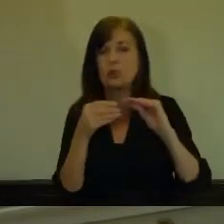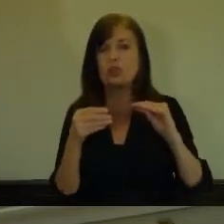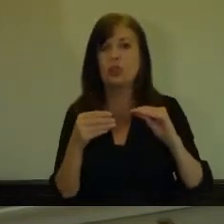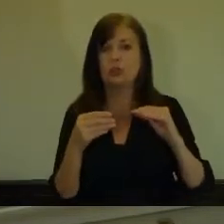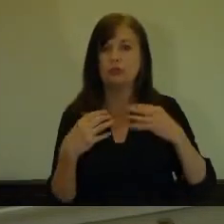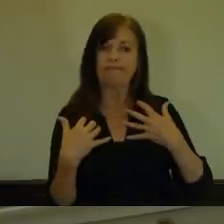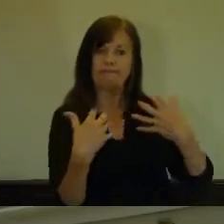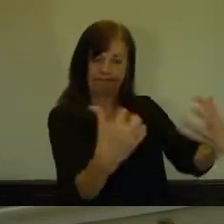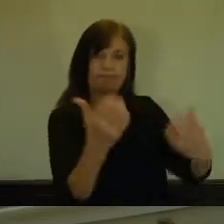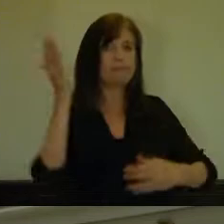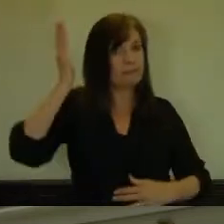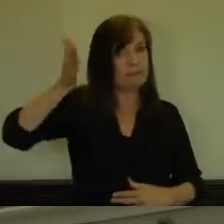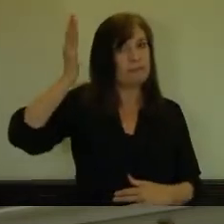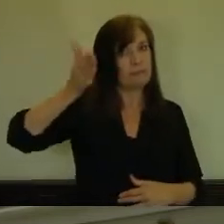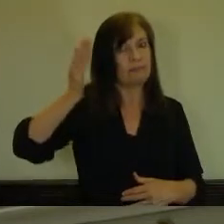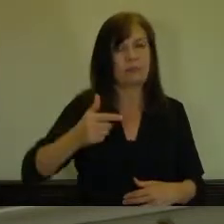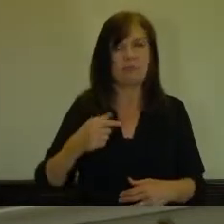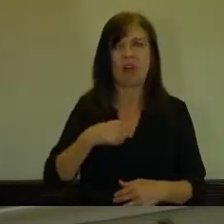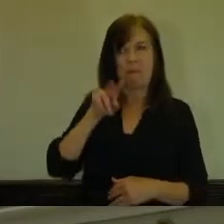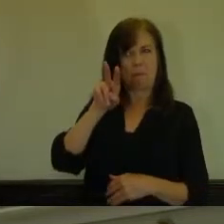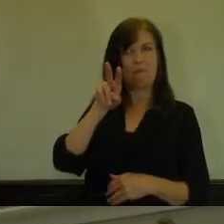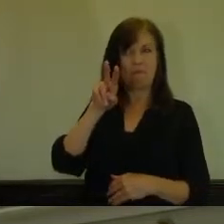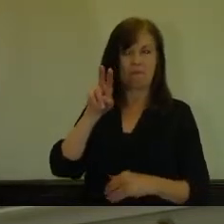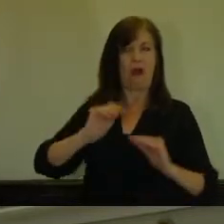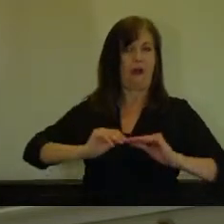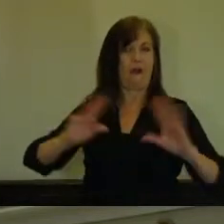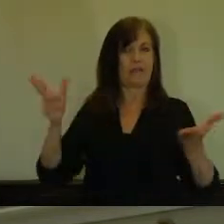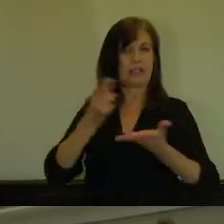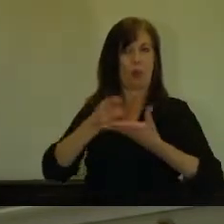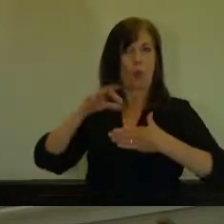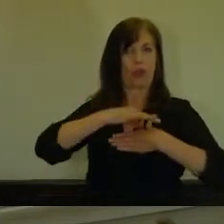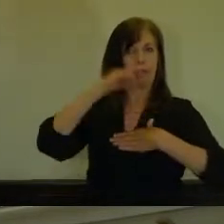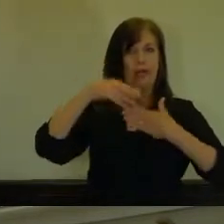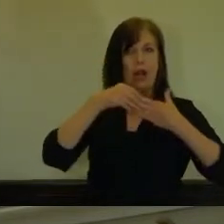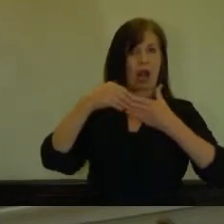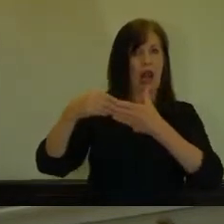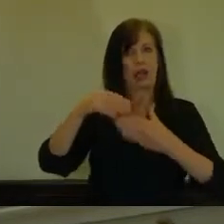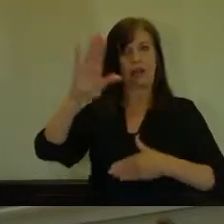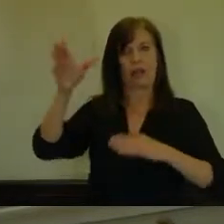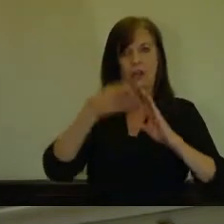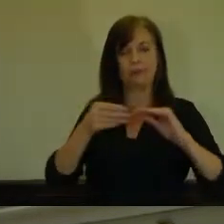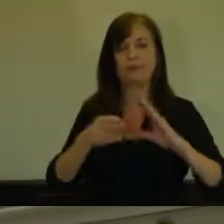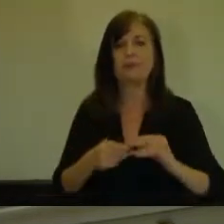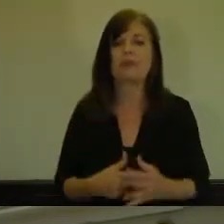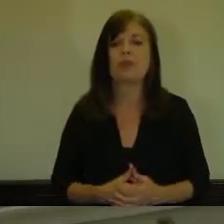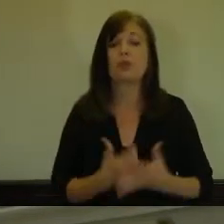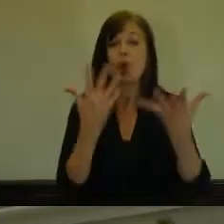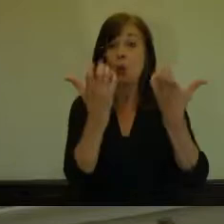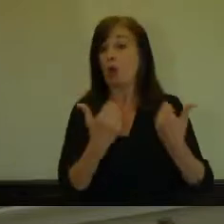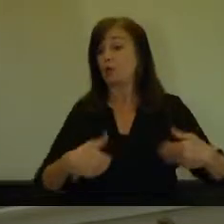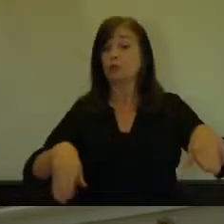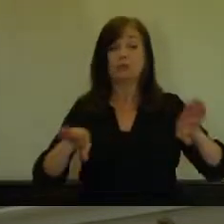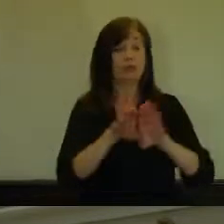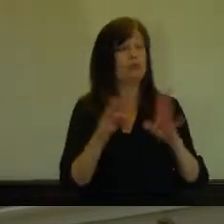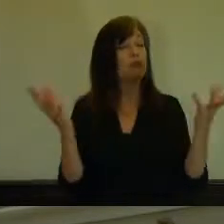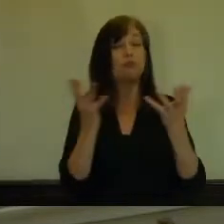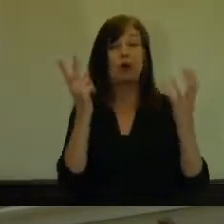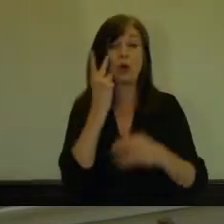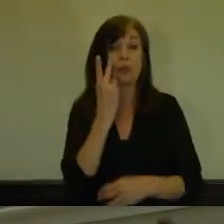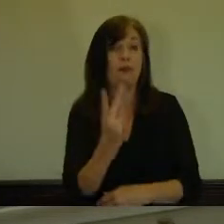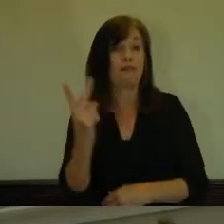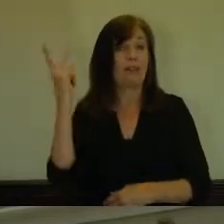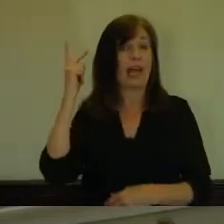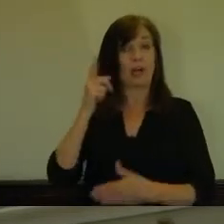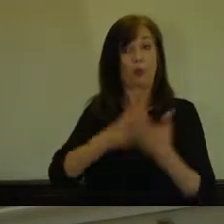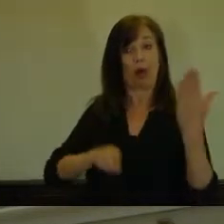there that were guided by the Spirit. And so I'd like to just end with reflecting on those